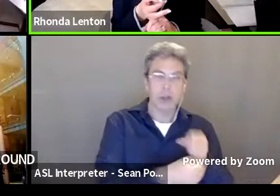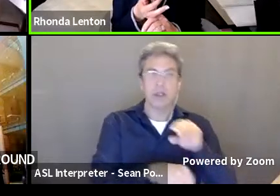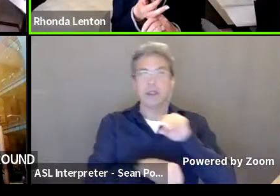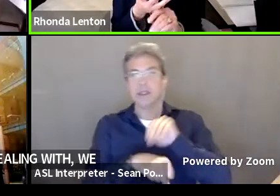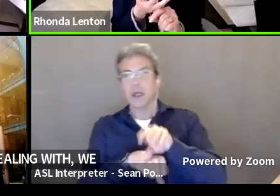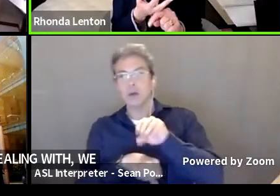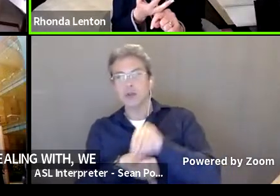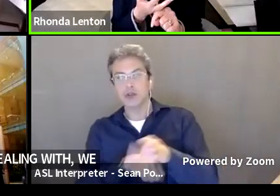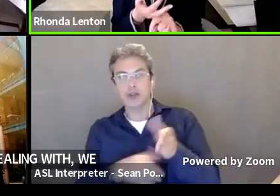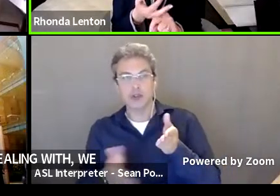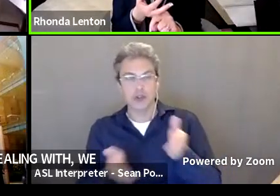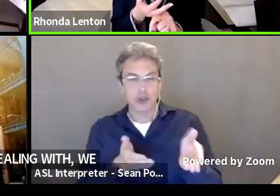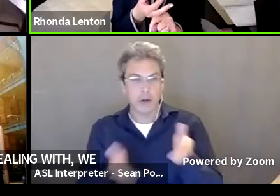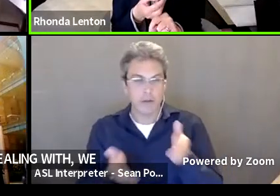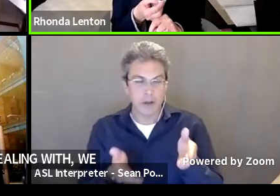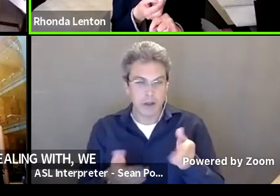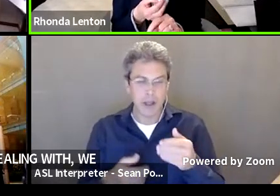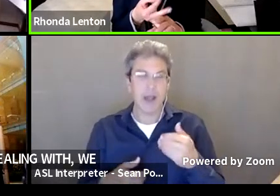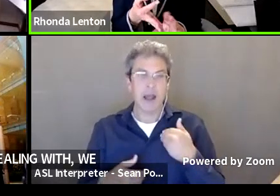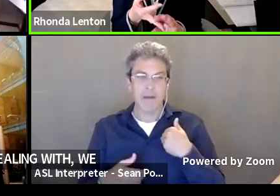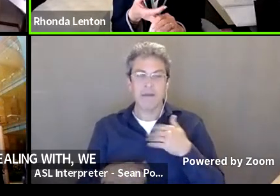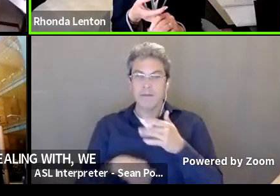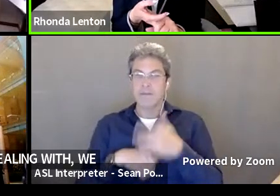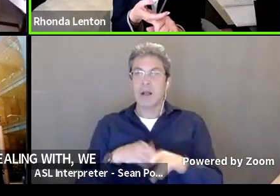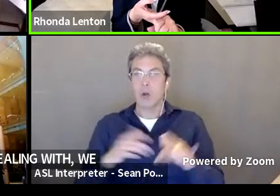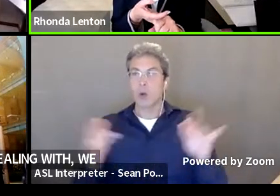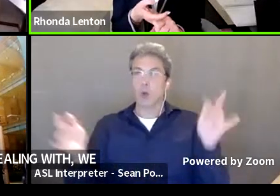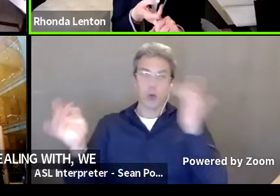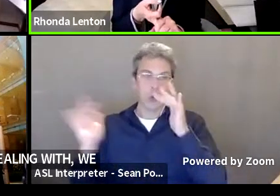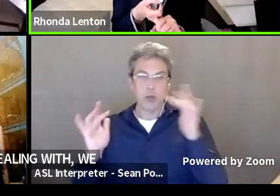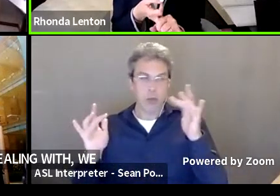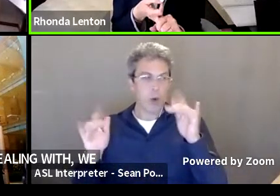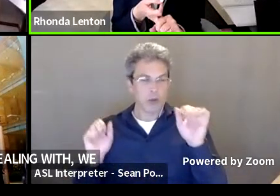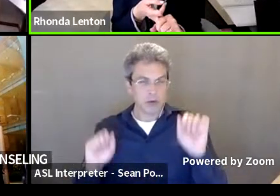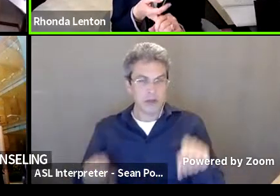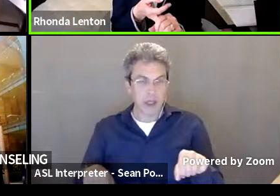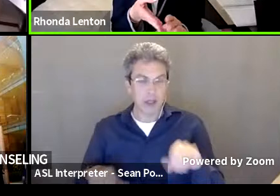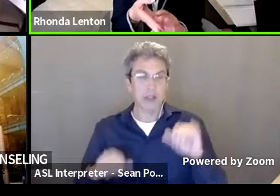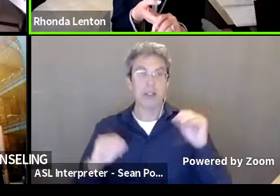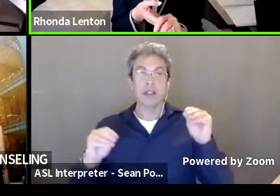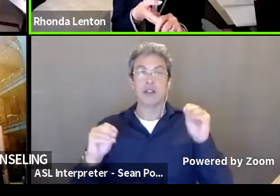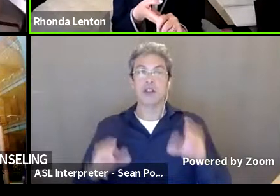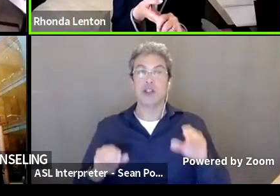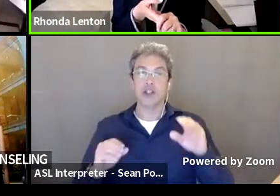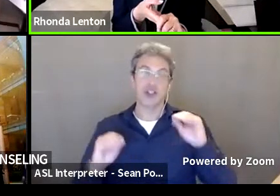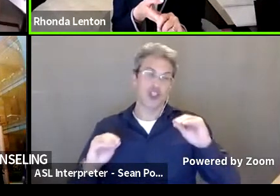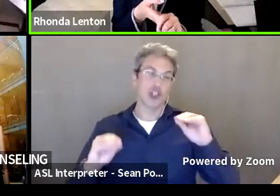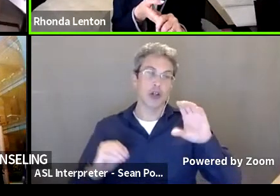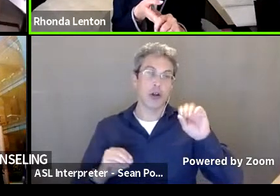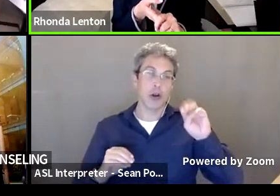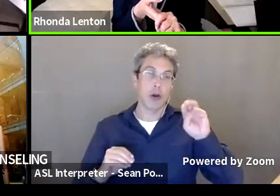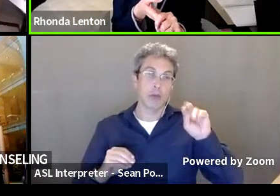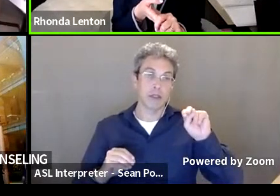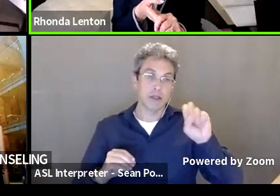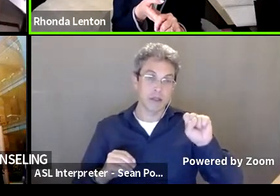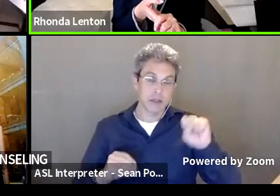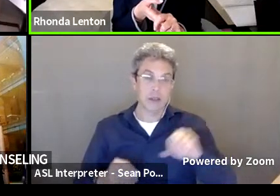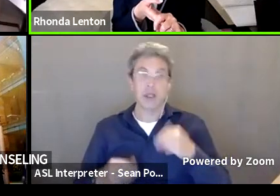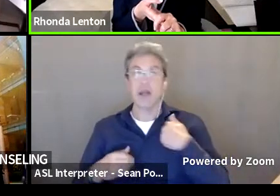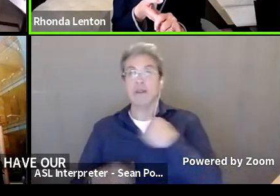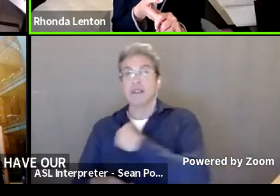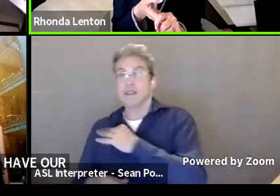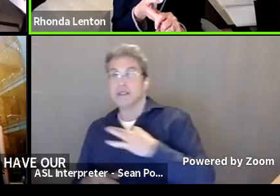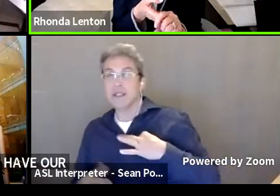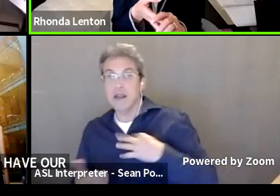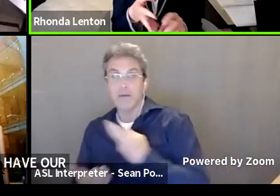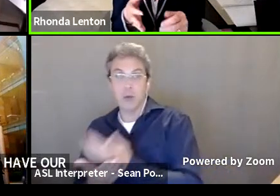services, they're available remotely. We have our Teaching Commons workshops, we have staff resources available to those